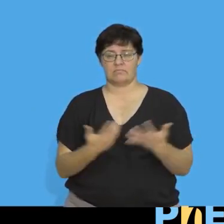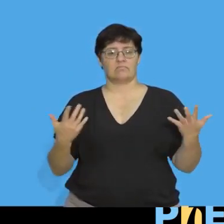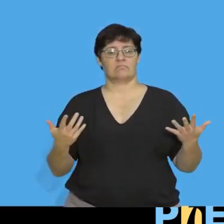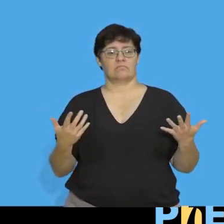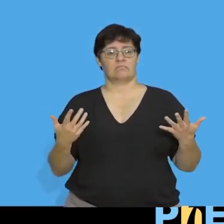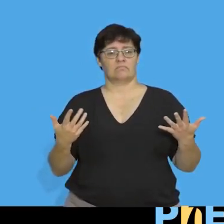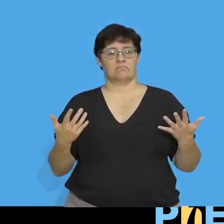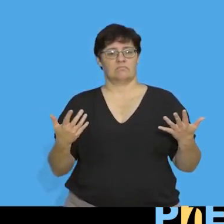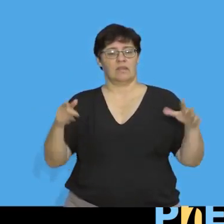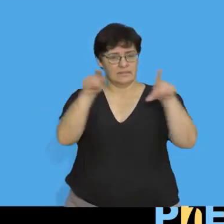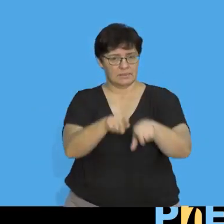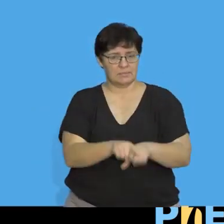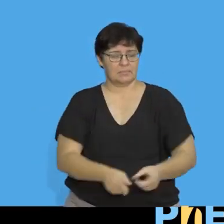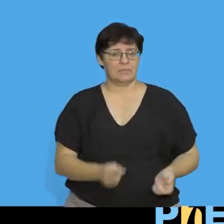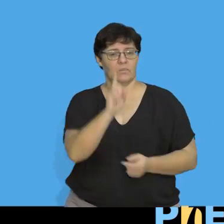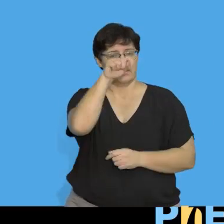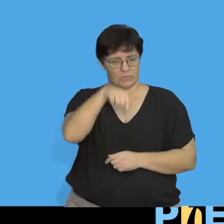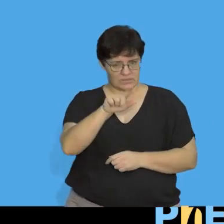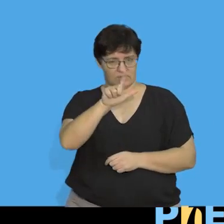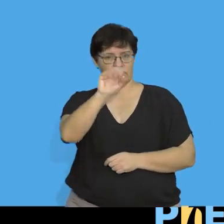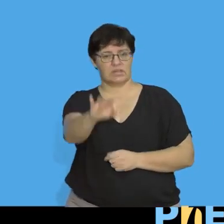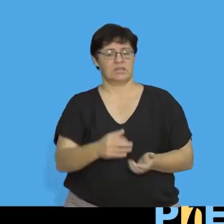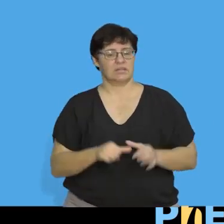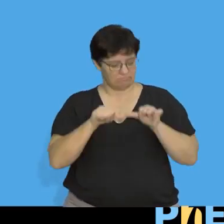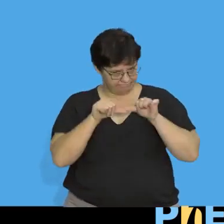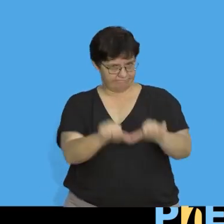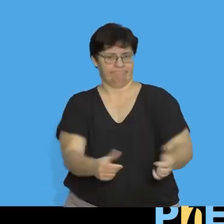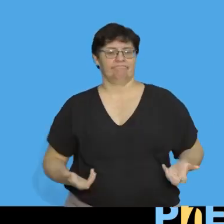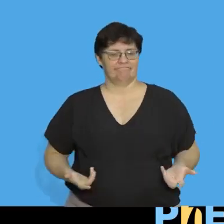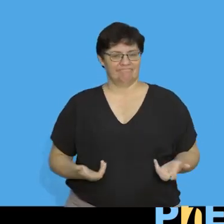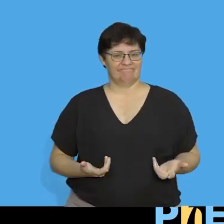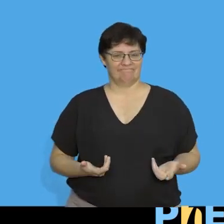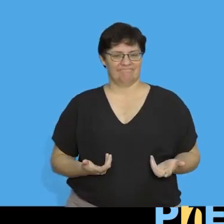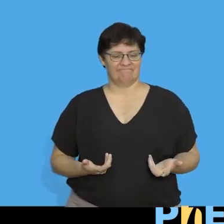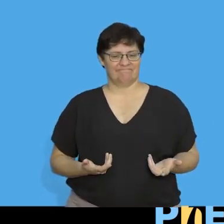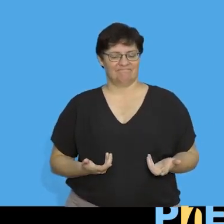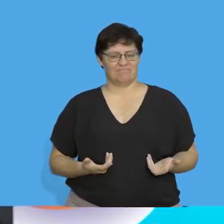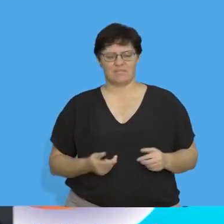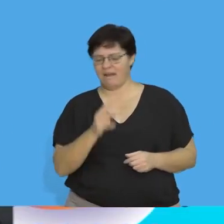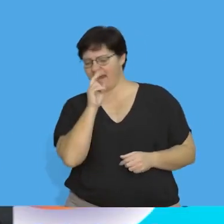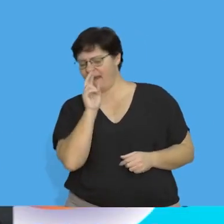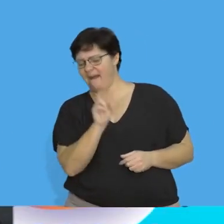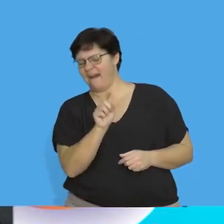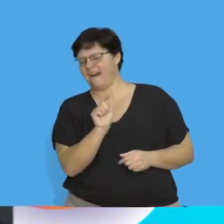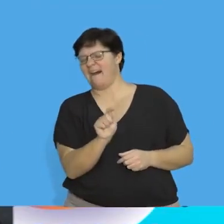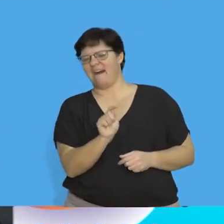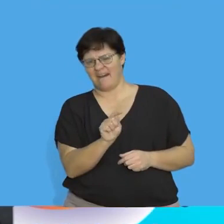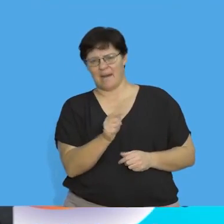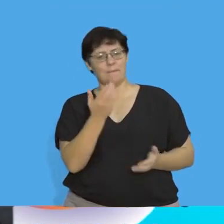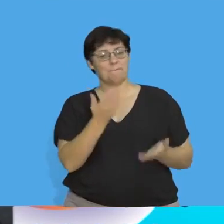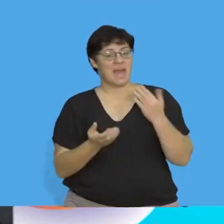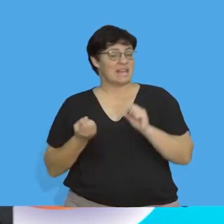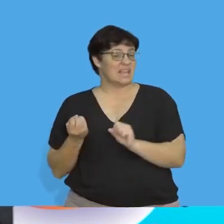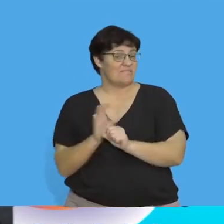And what have we got? We've got 1.73 again. So it doesn't look like mass has